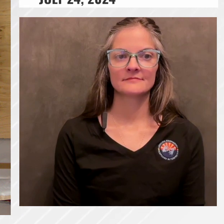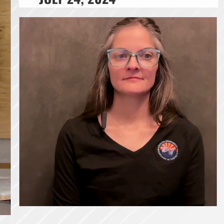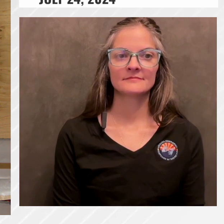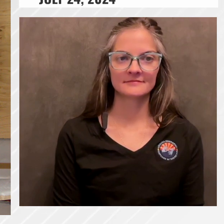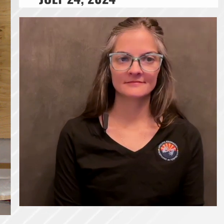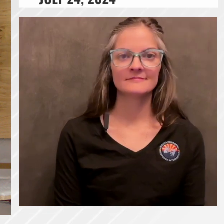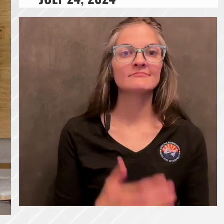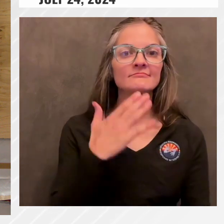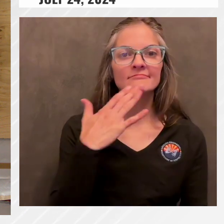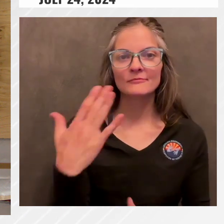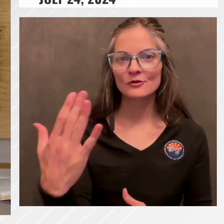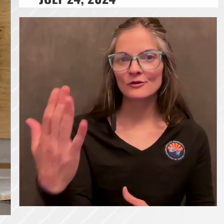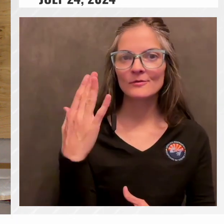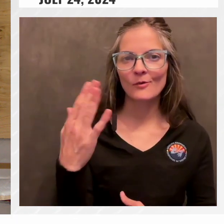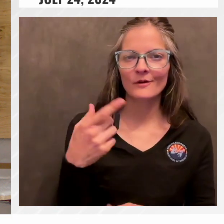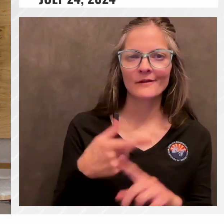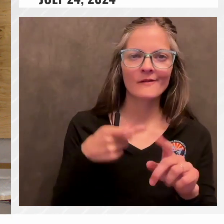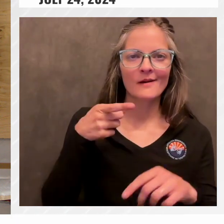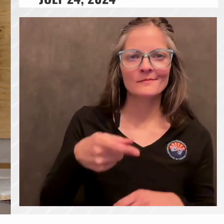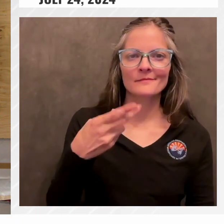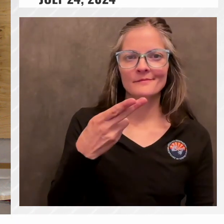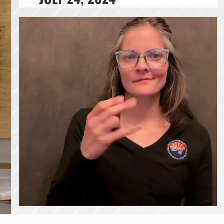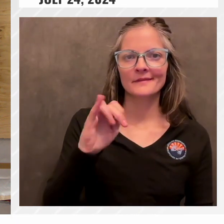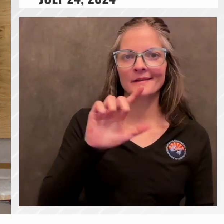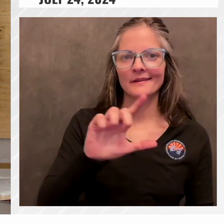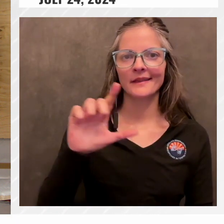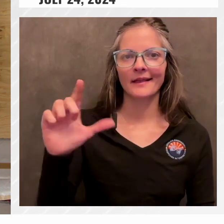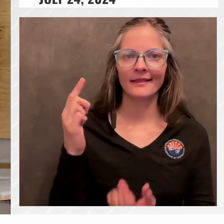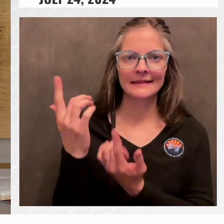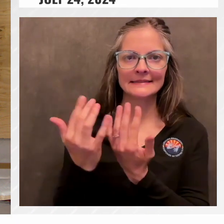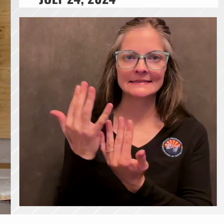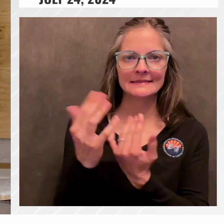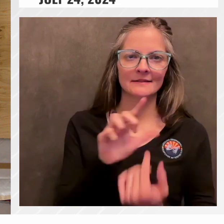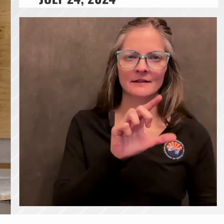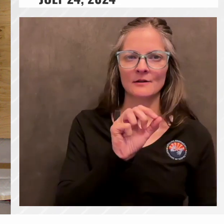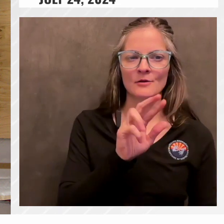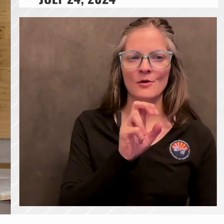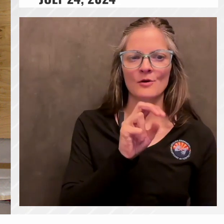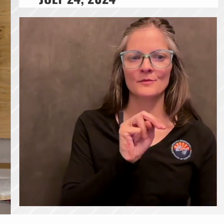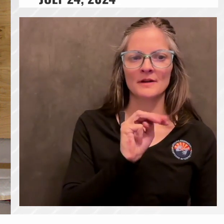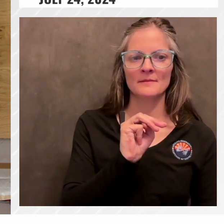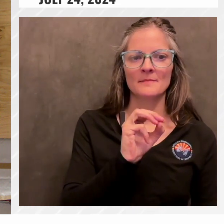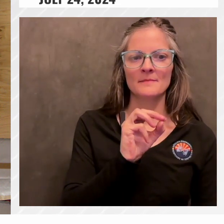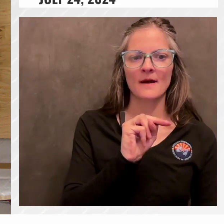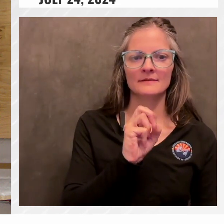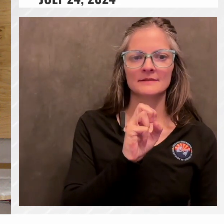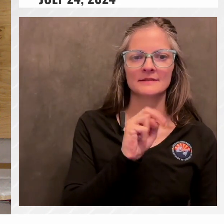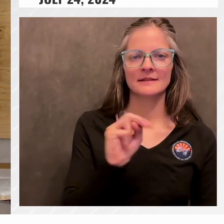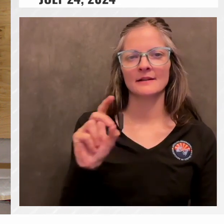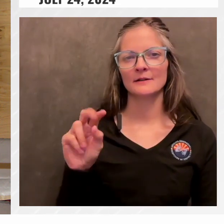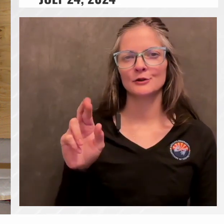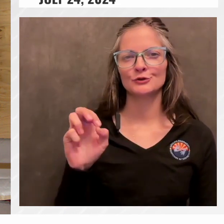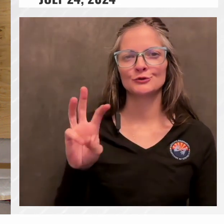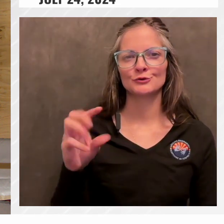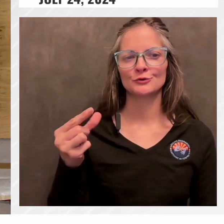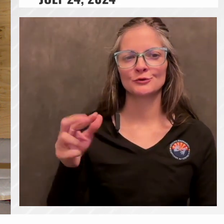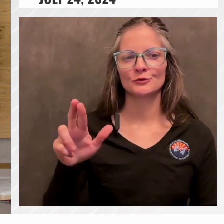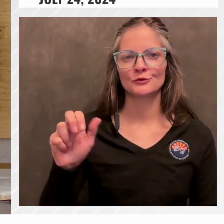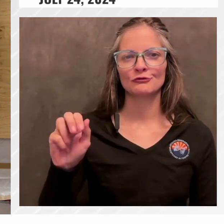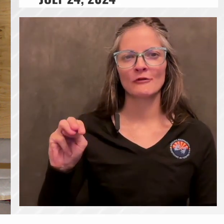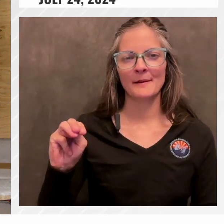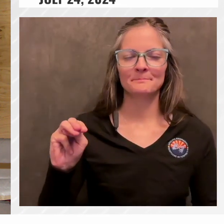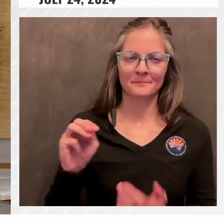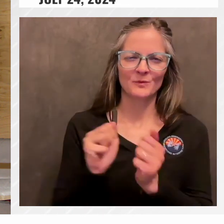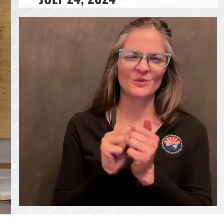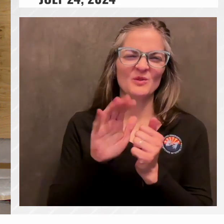Good morning from the Hill Incident. I'm Loren Monsen. This is Drew Graham. We're your operations section with your operational update for today. We'll start